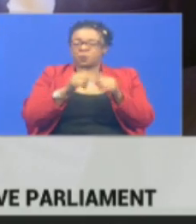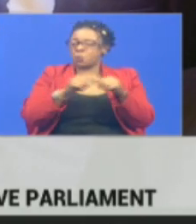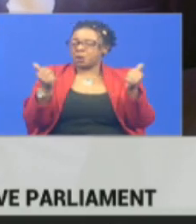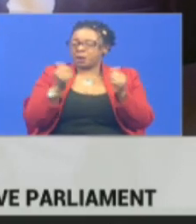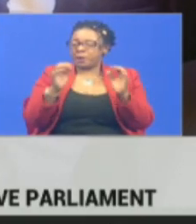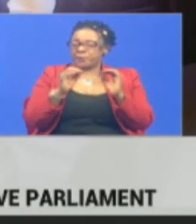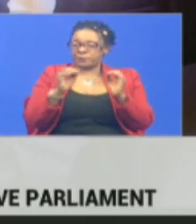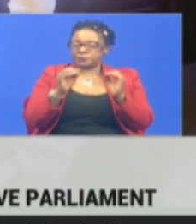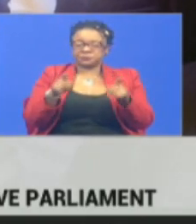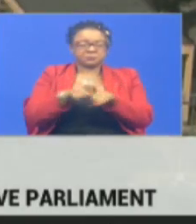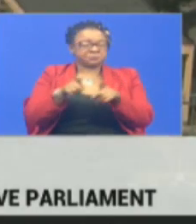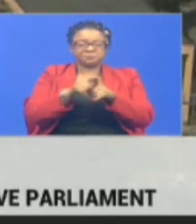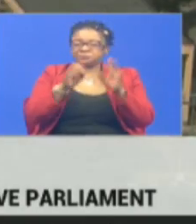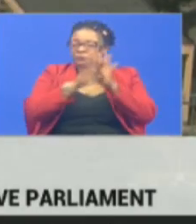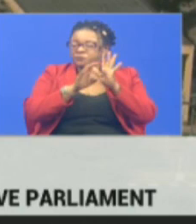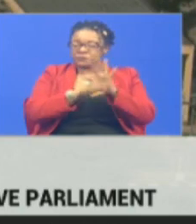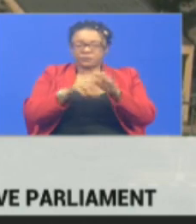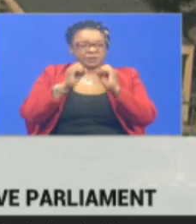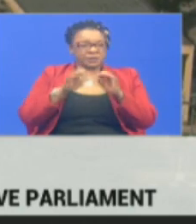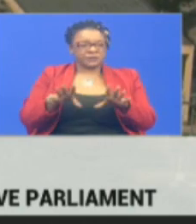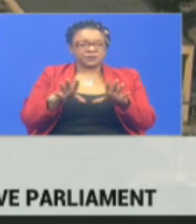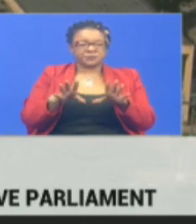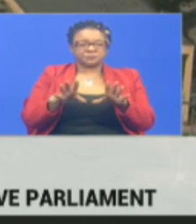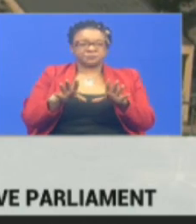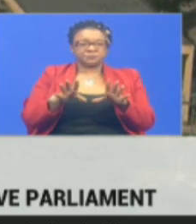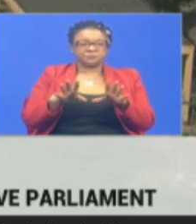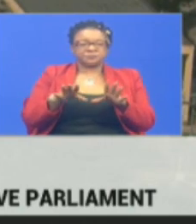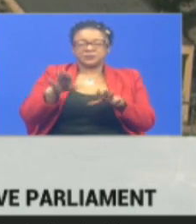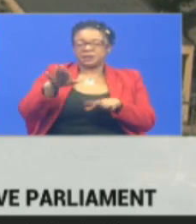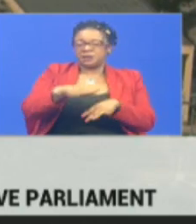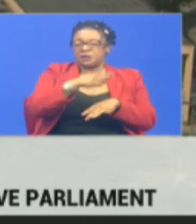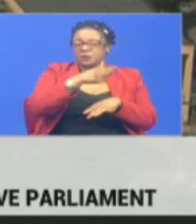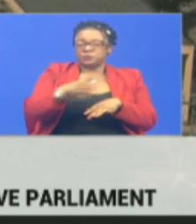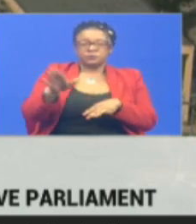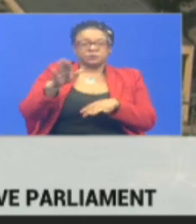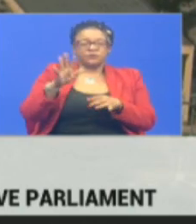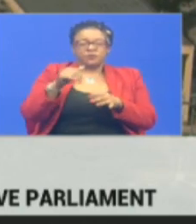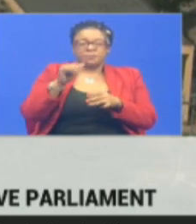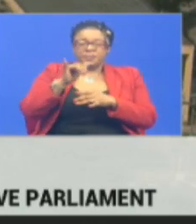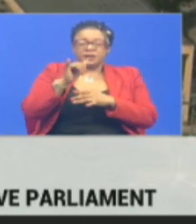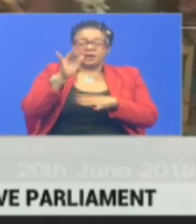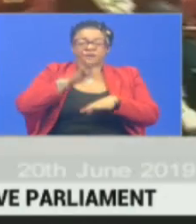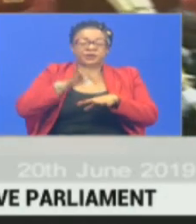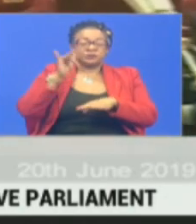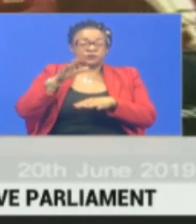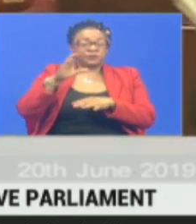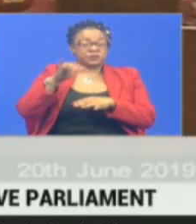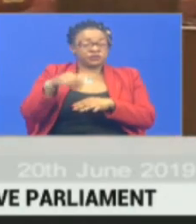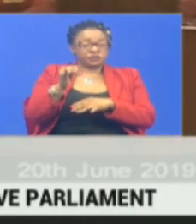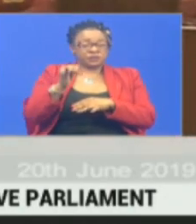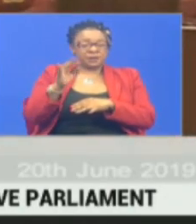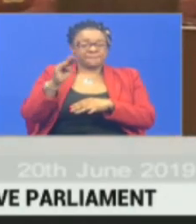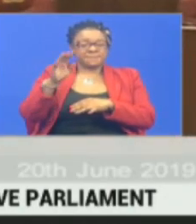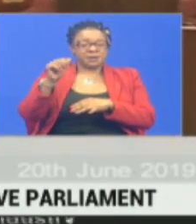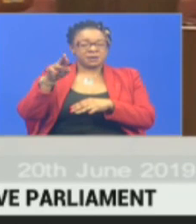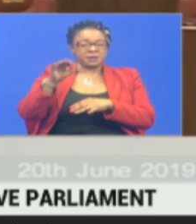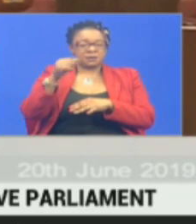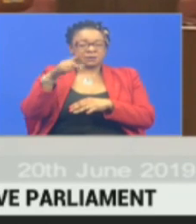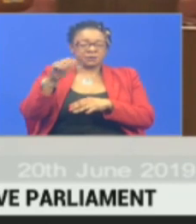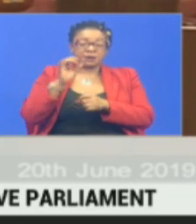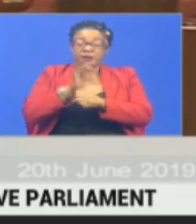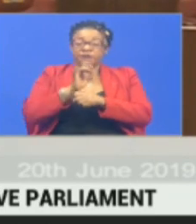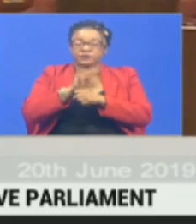and unconstitutional. A house on edge, reeling from the after effects of Chief Justice David Maraga's advice to the